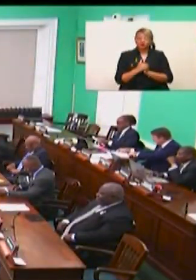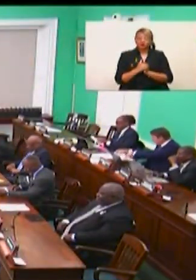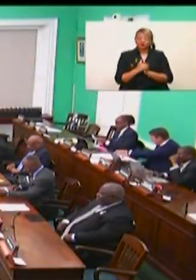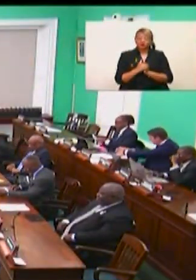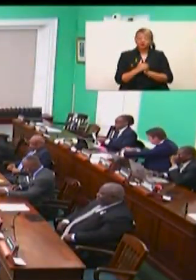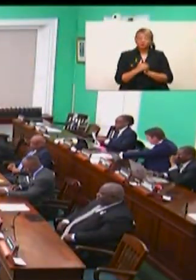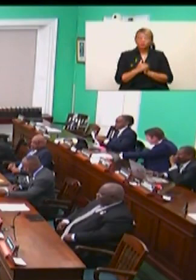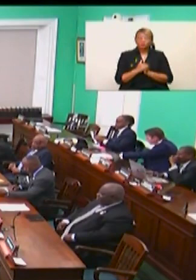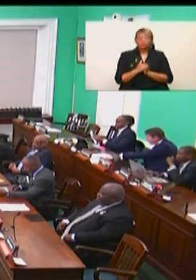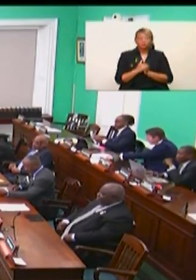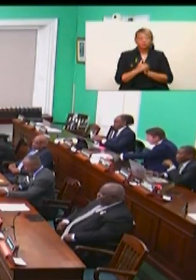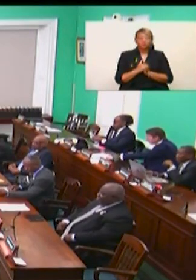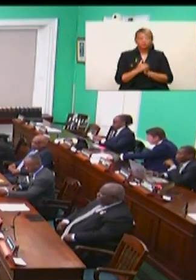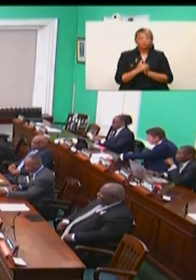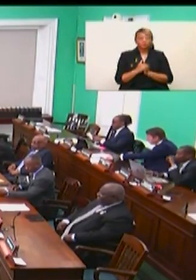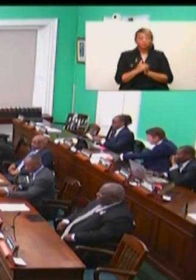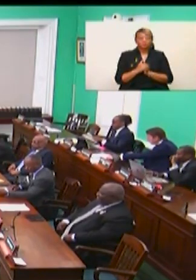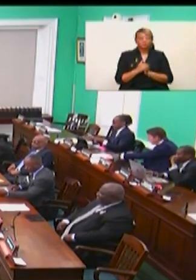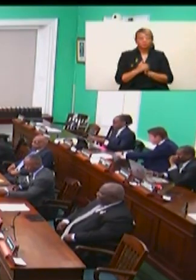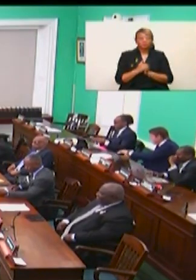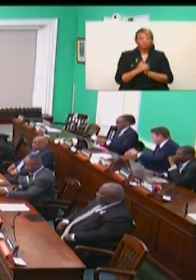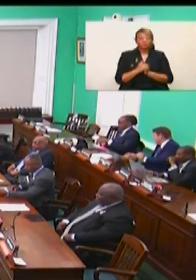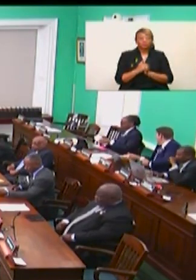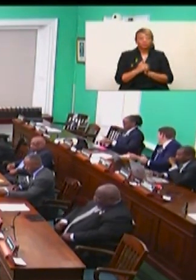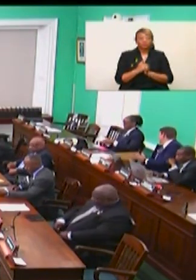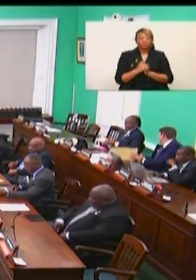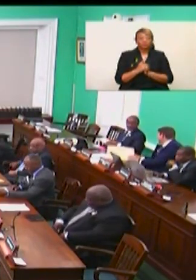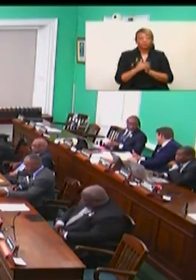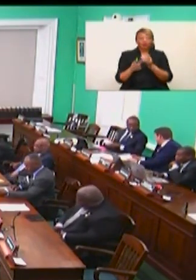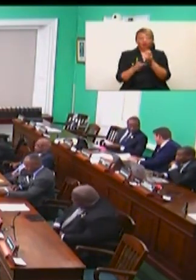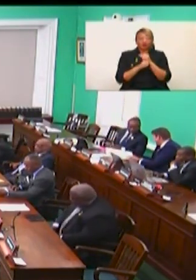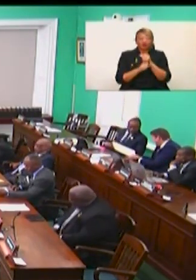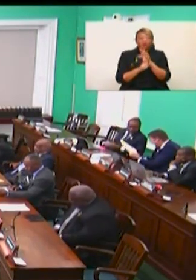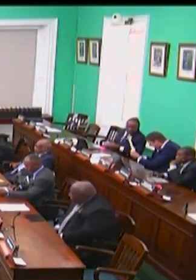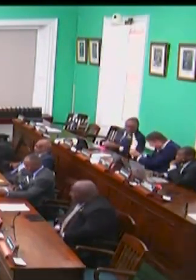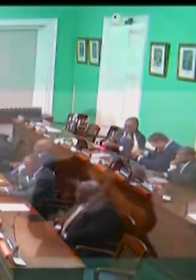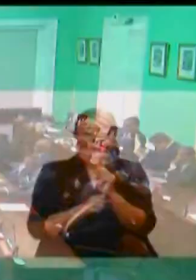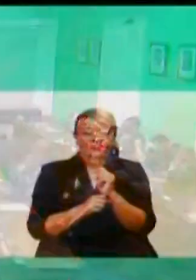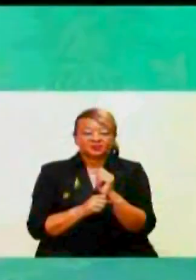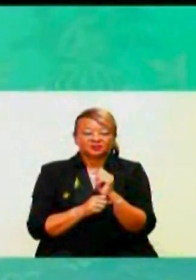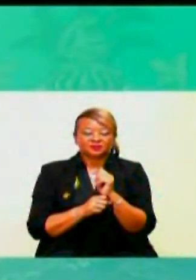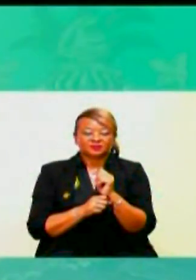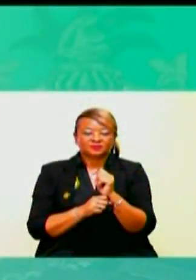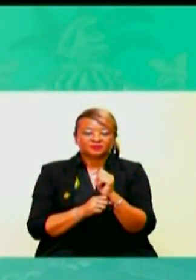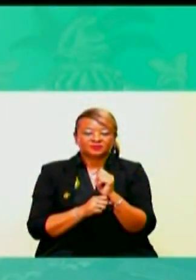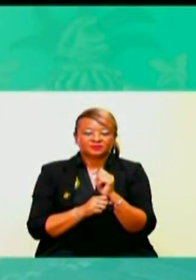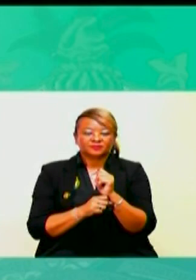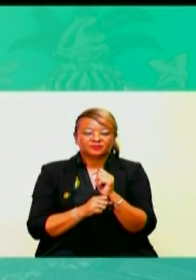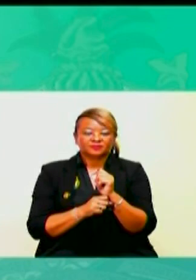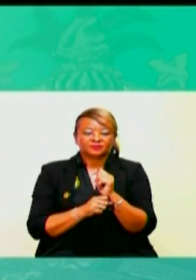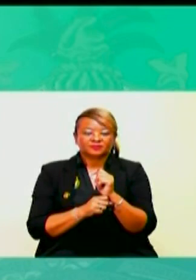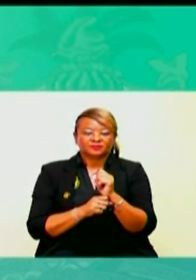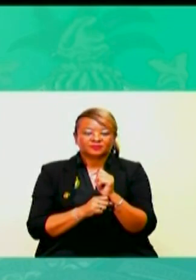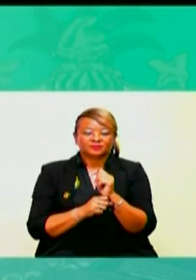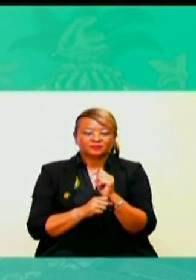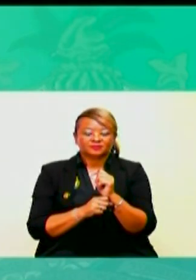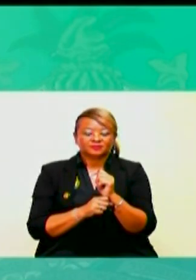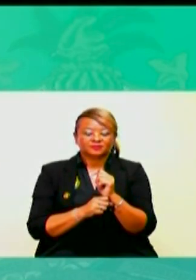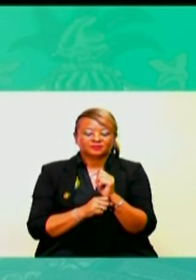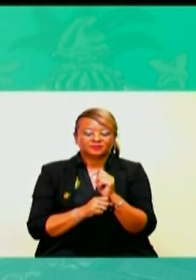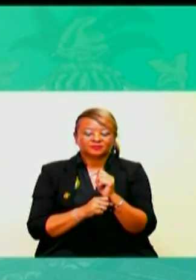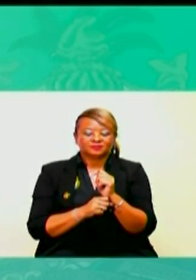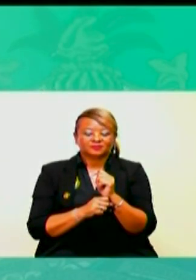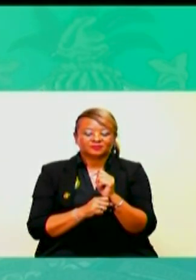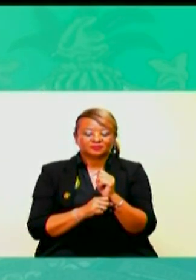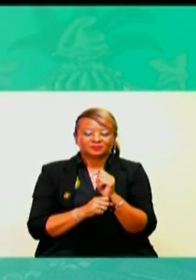But you can, and I got the facts. Speaking Bologna. That's what I got. I got big bad Brad here today. He is alive in the spirit and he's speaking through me.